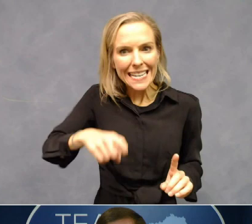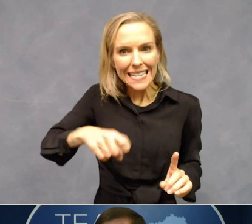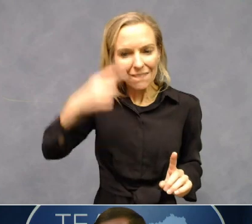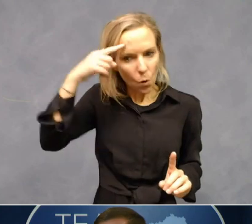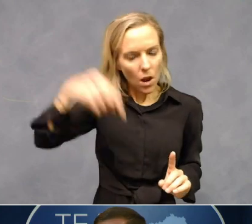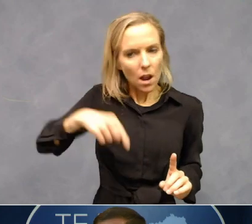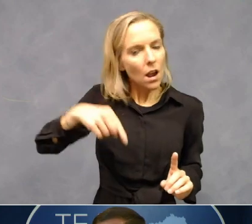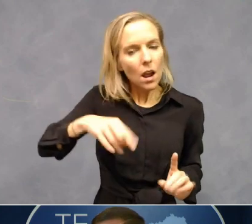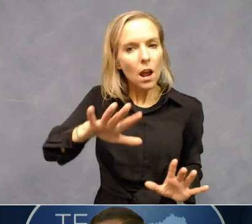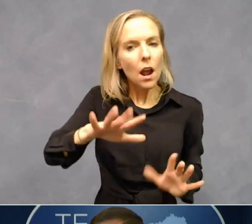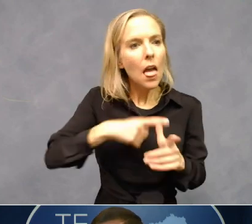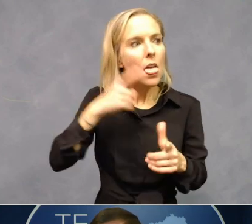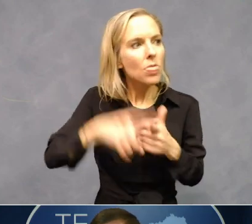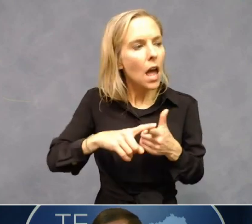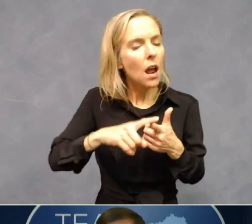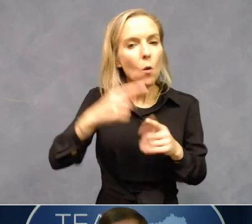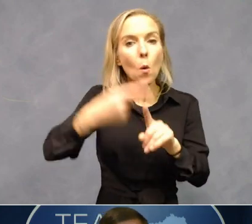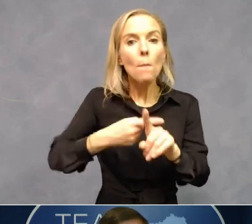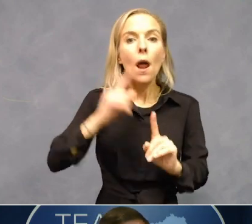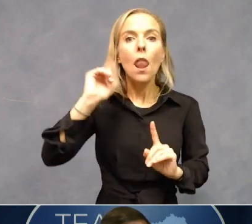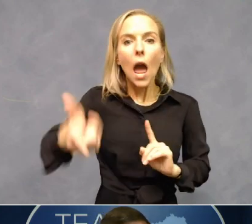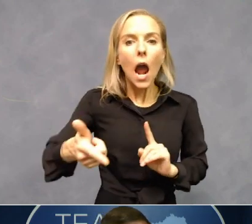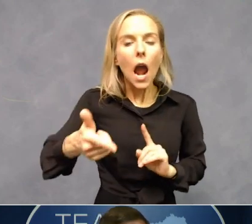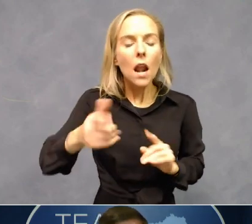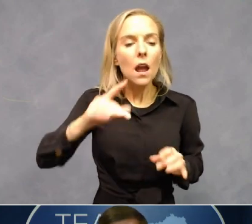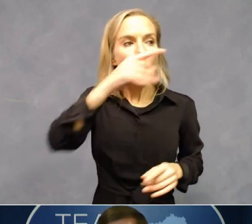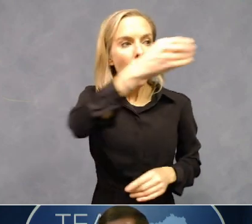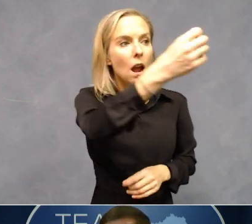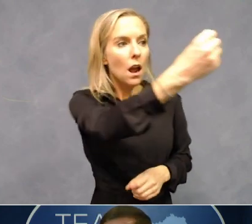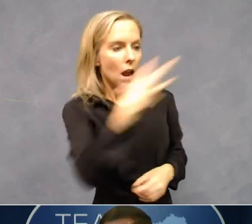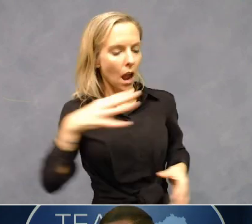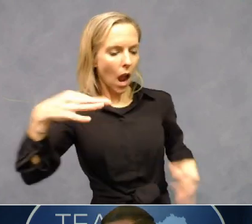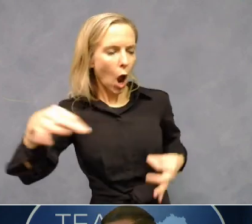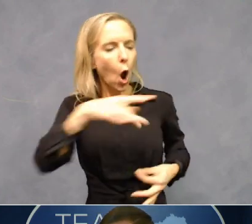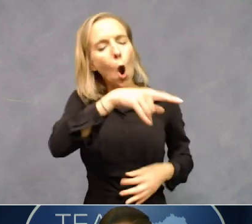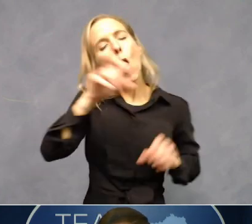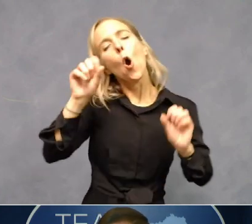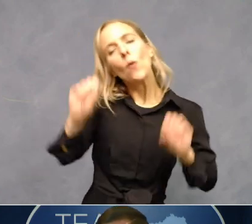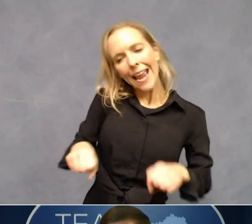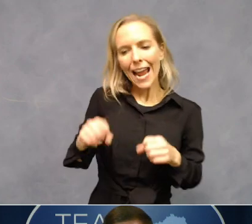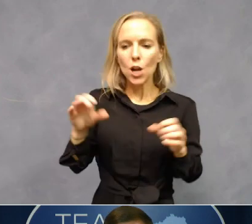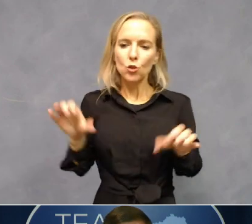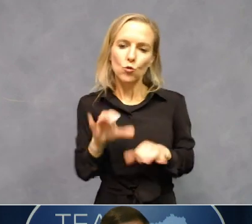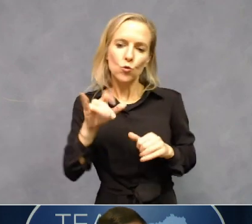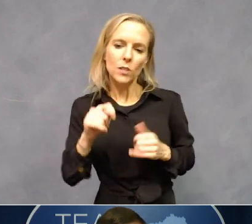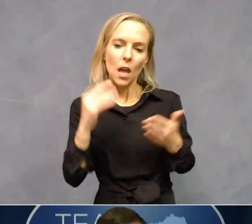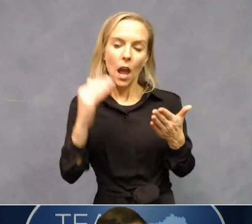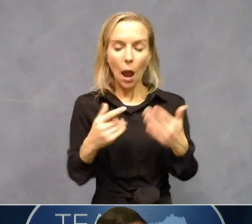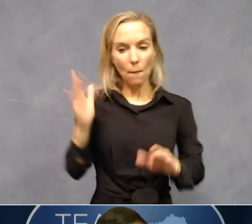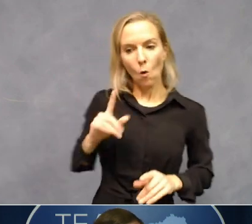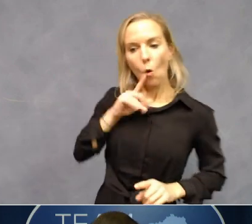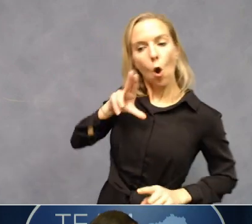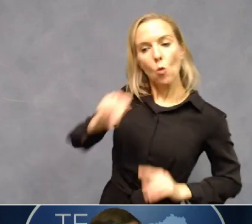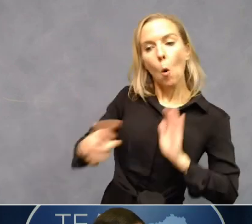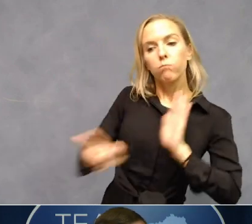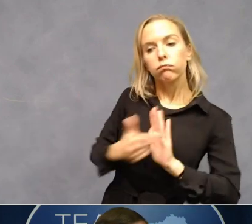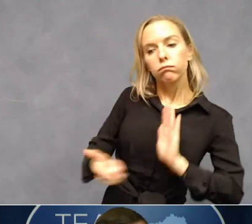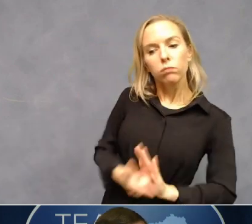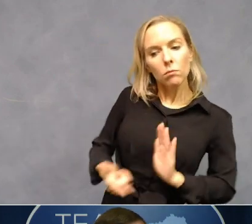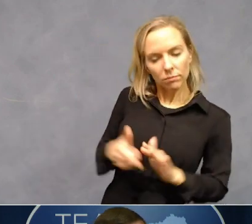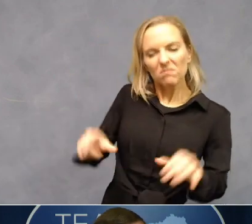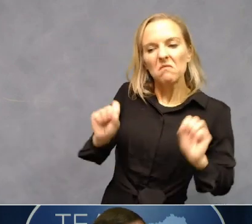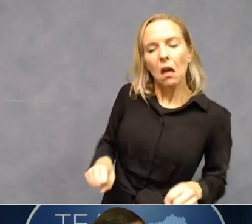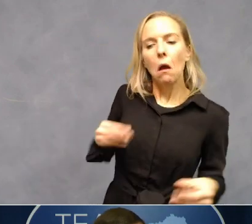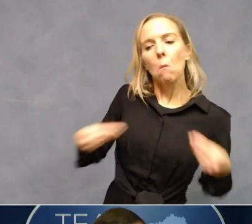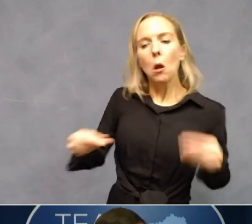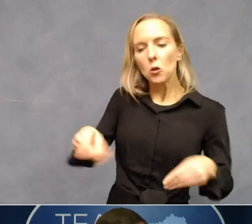And then we get guidance about a month later that says, well, no, you can use it for these things that we said you couldn't use it for. But still,